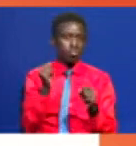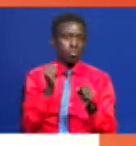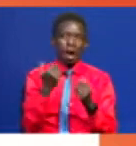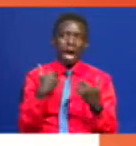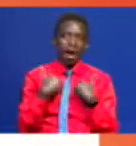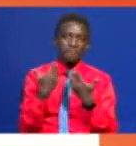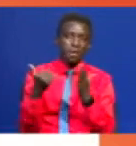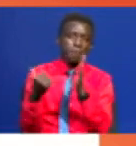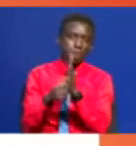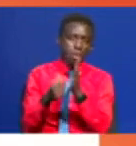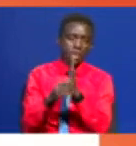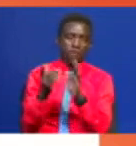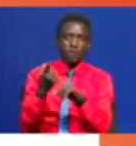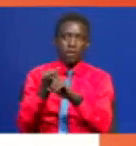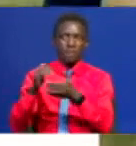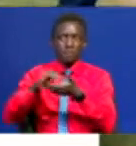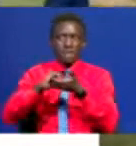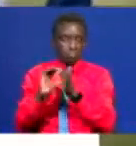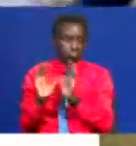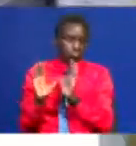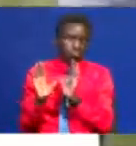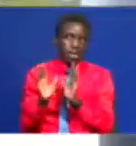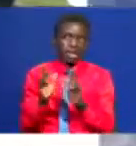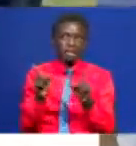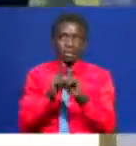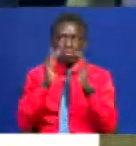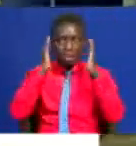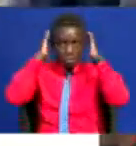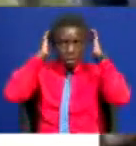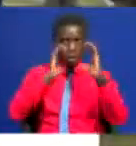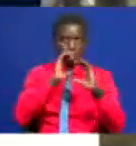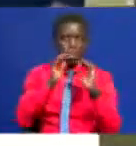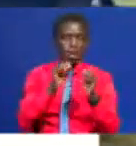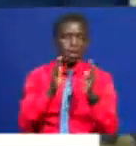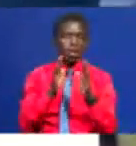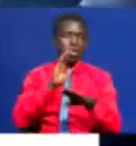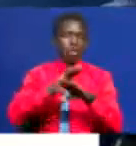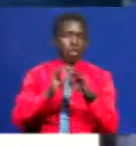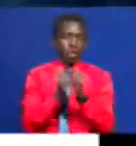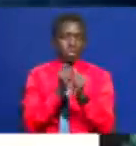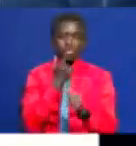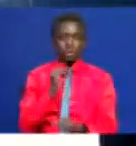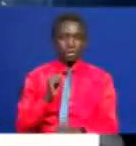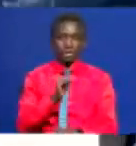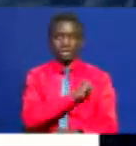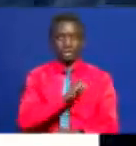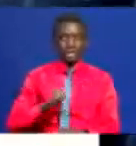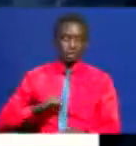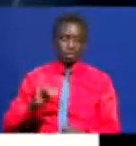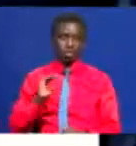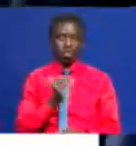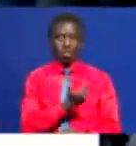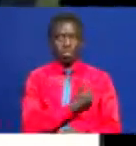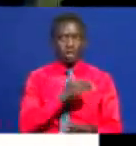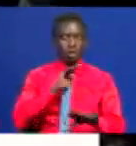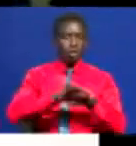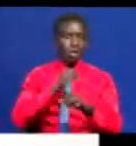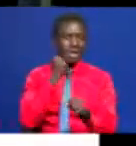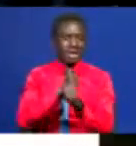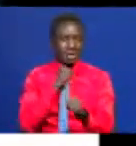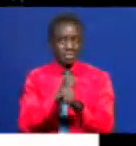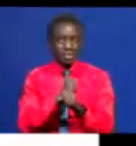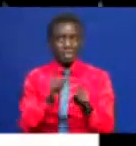federations. Ababu was speaking when he appeared before the Senate Committee on Labour and Sports to respond to a petition by the County